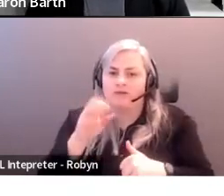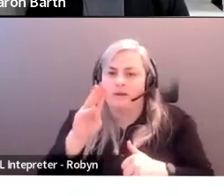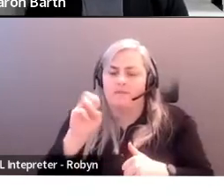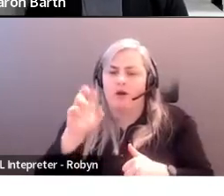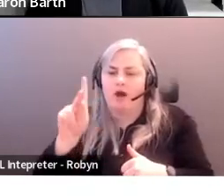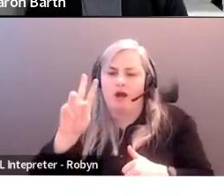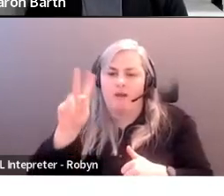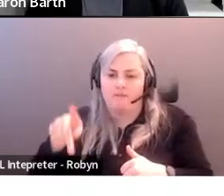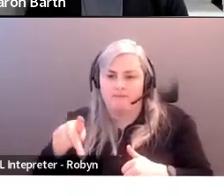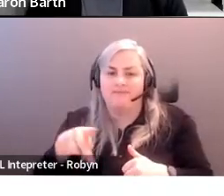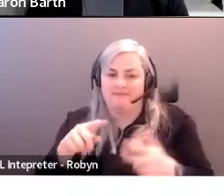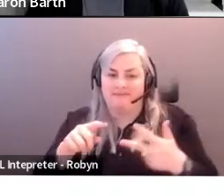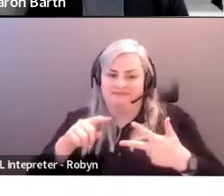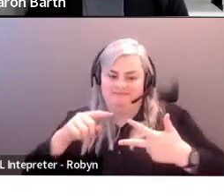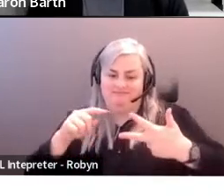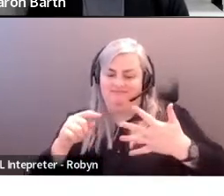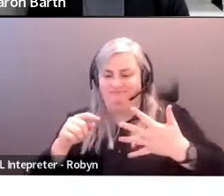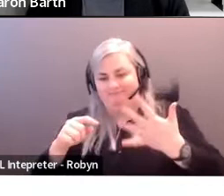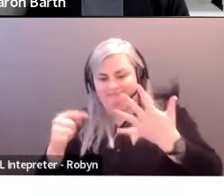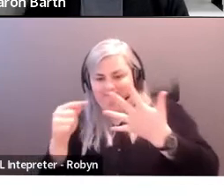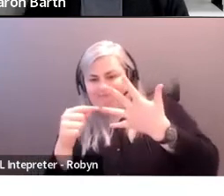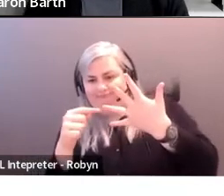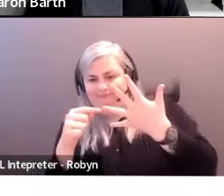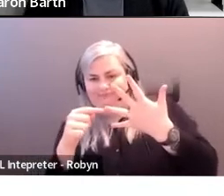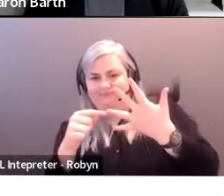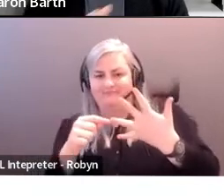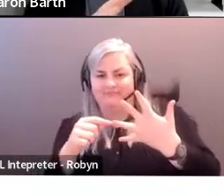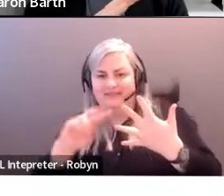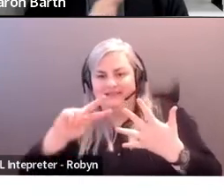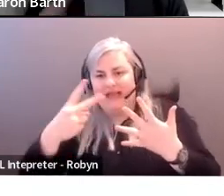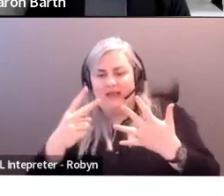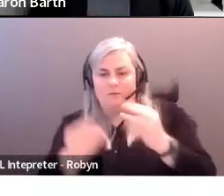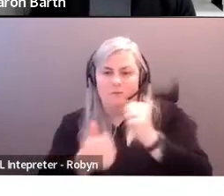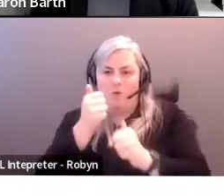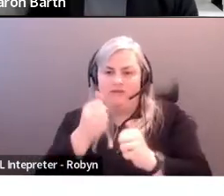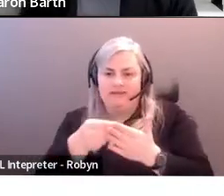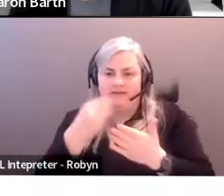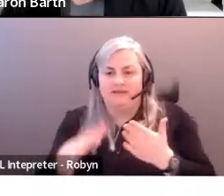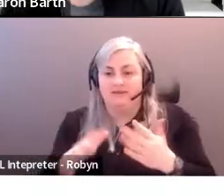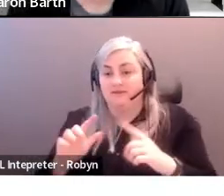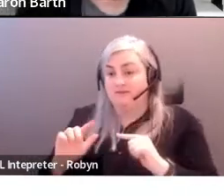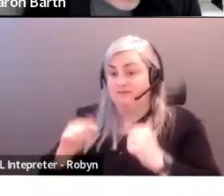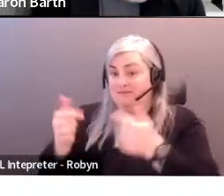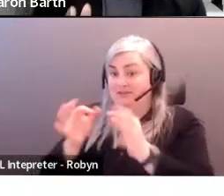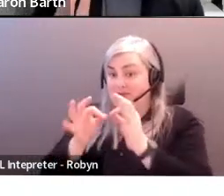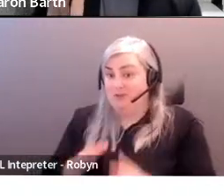That second most expensive one. Okay, so showing you these examples,